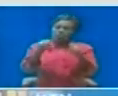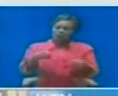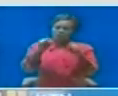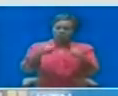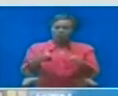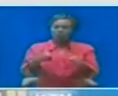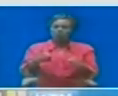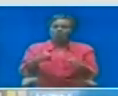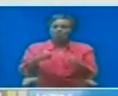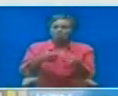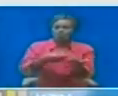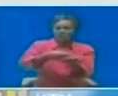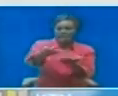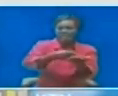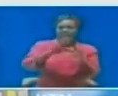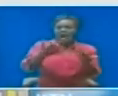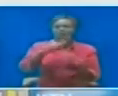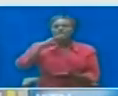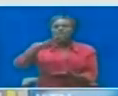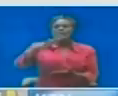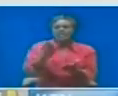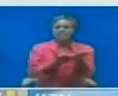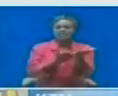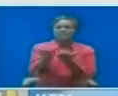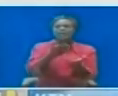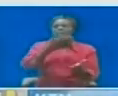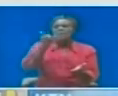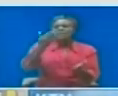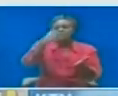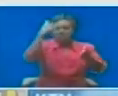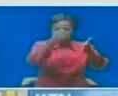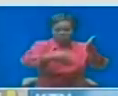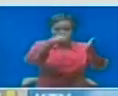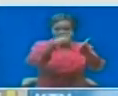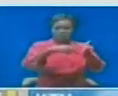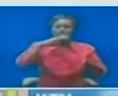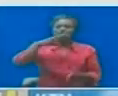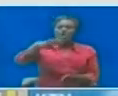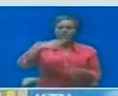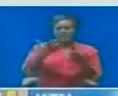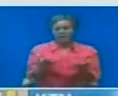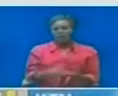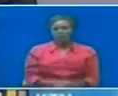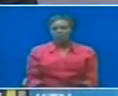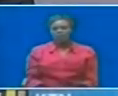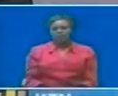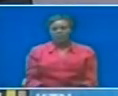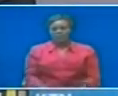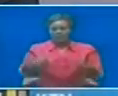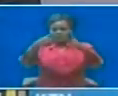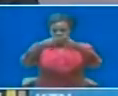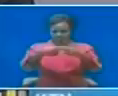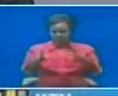your speaking services, and what would be the best charges for those specific services? It would begin